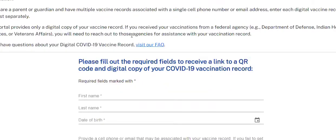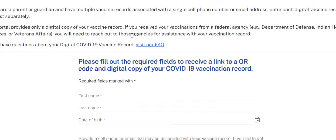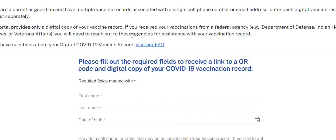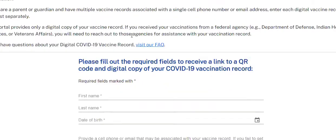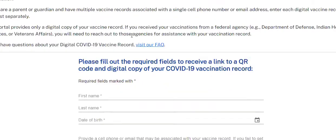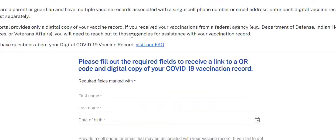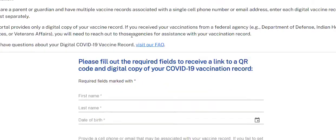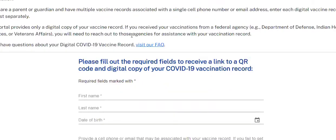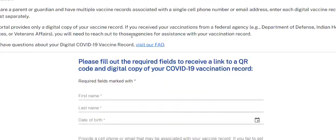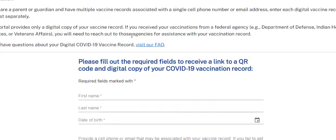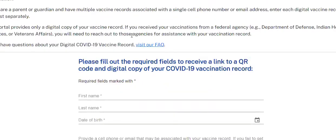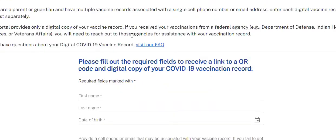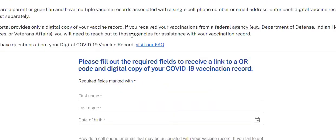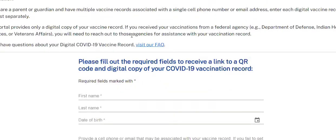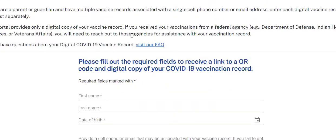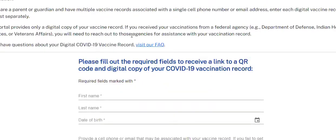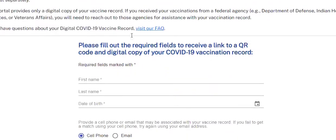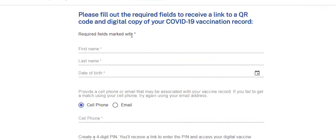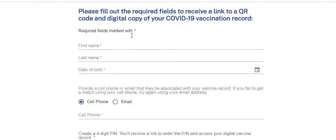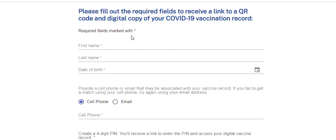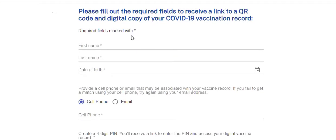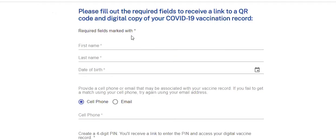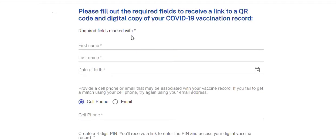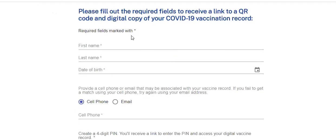the state